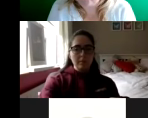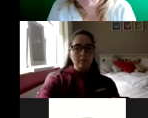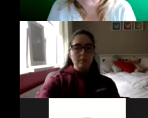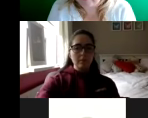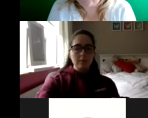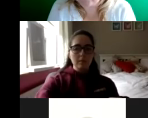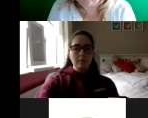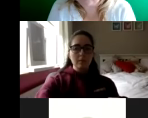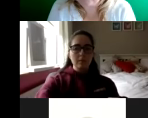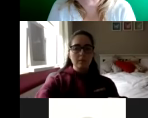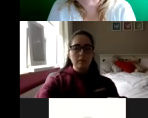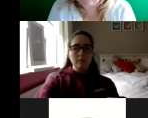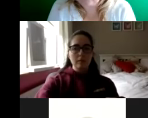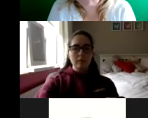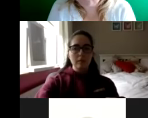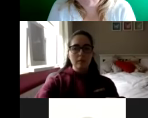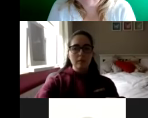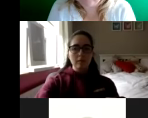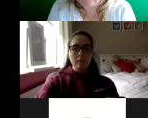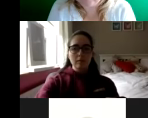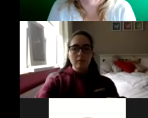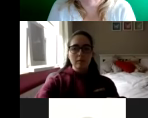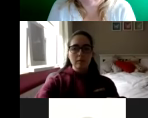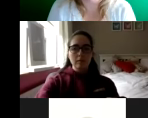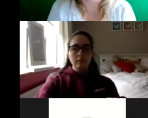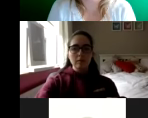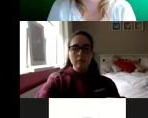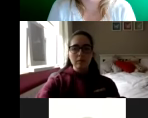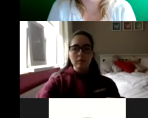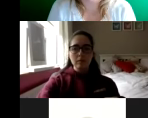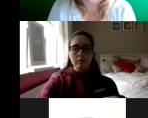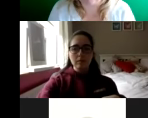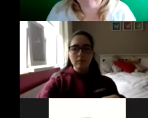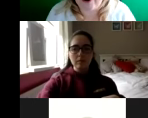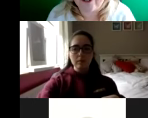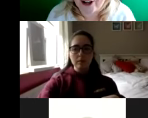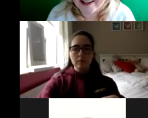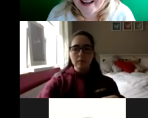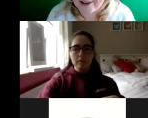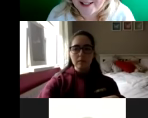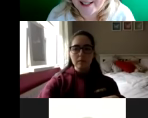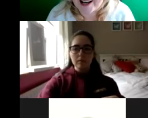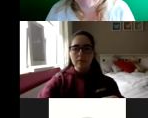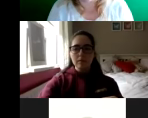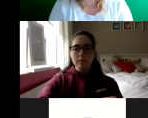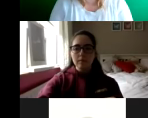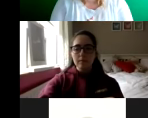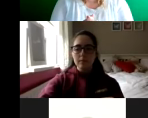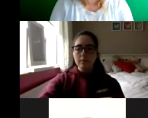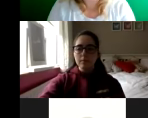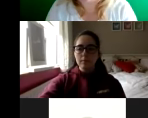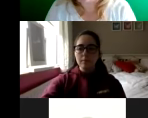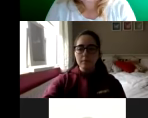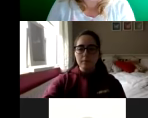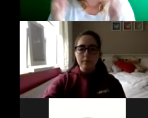Yeah, you're going to a restaurant. You have an idea of what happens in a restaurant. We've probably all forgotten now at this stage because of